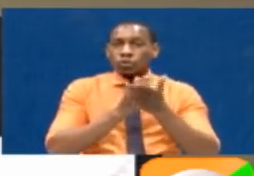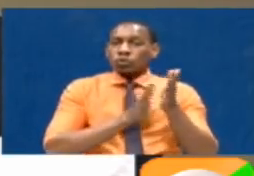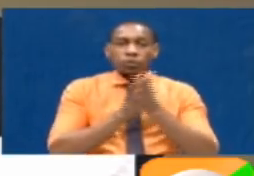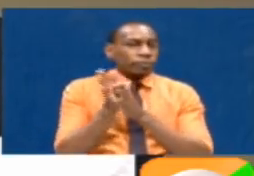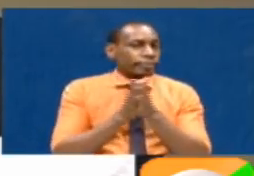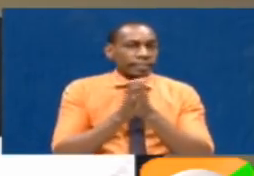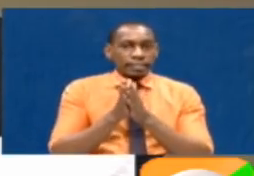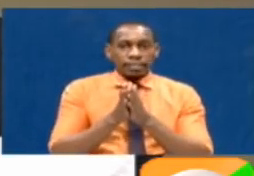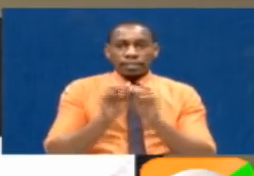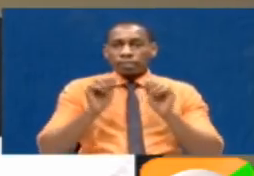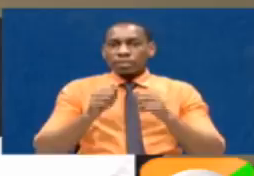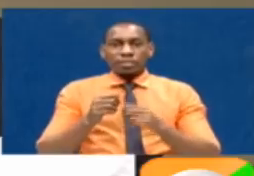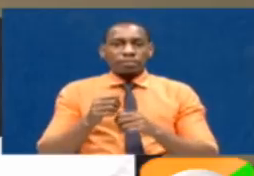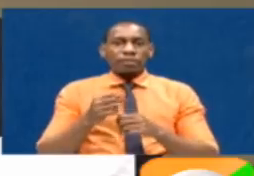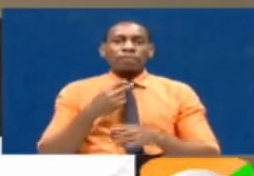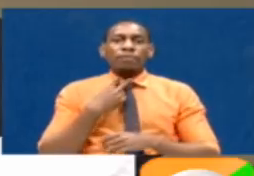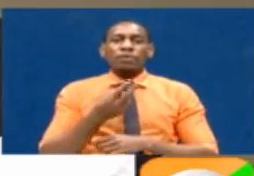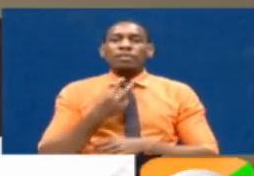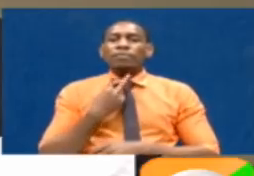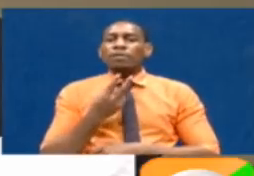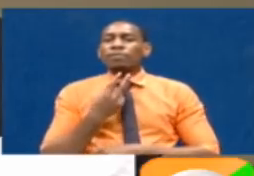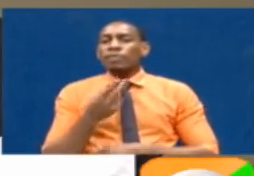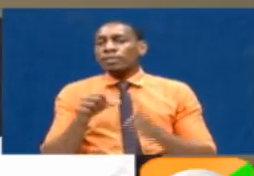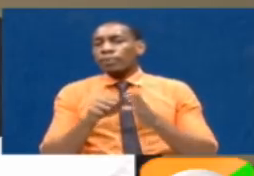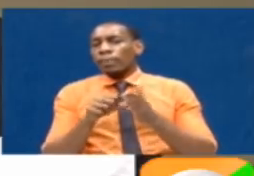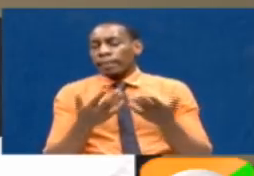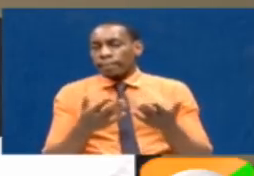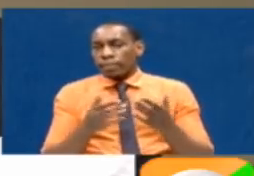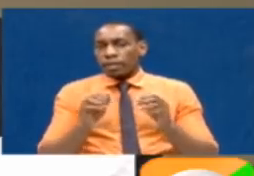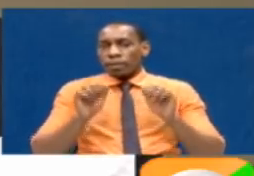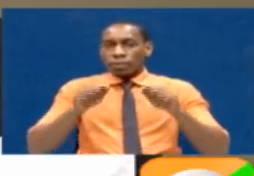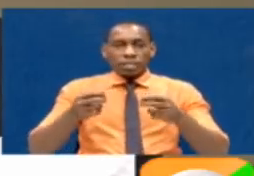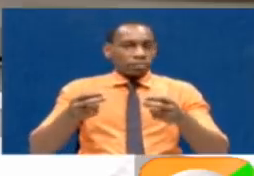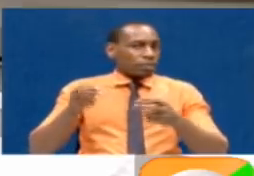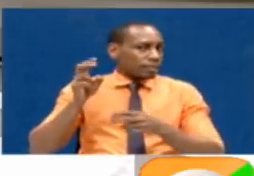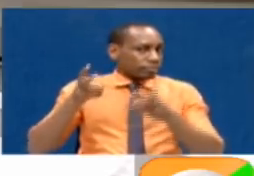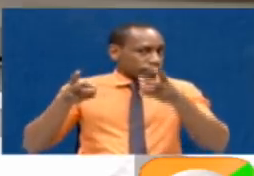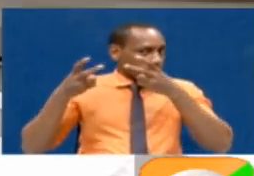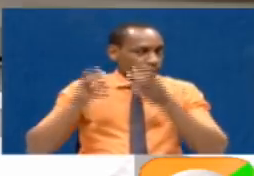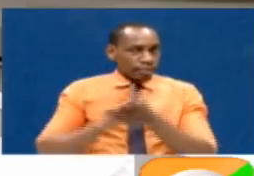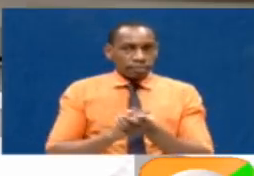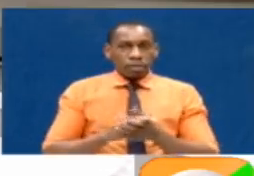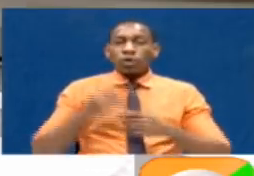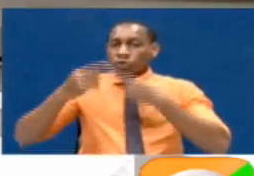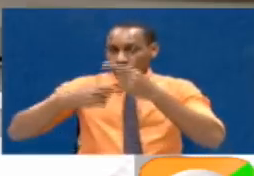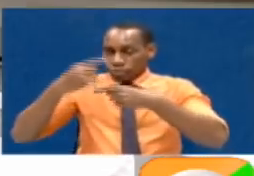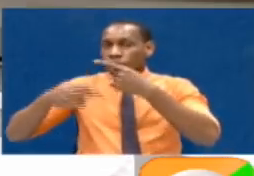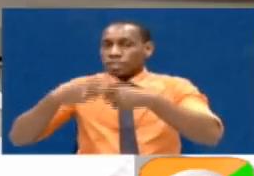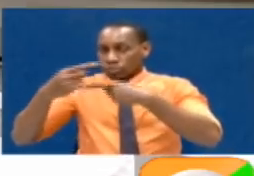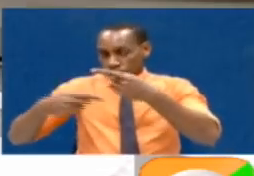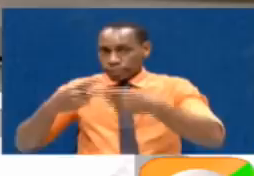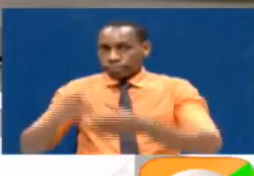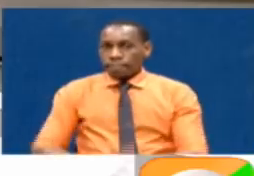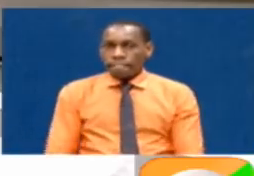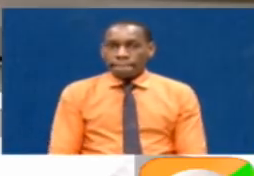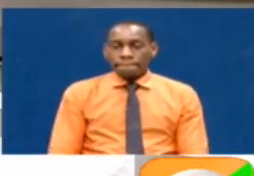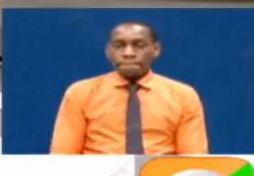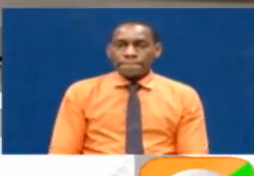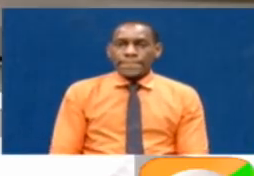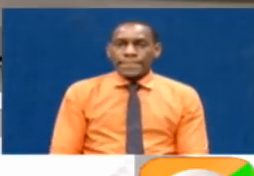interesting. I can hear an echo, Jeff. Okay. Can you hear me? We can hear you very well. You keep going. Forget about the echo. Just keep going, sir.